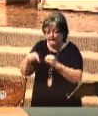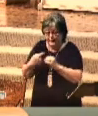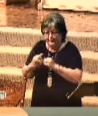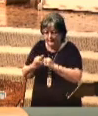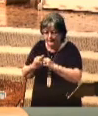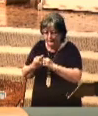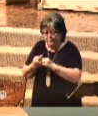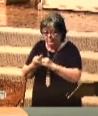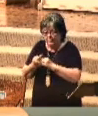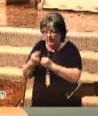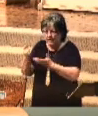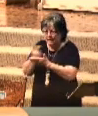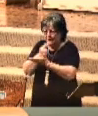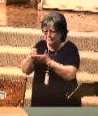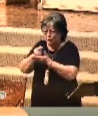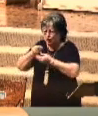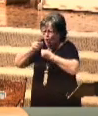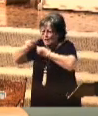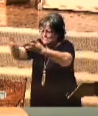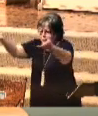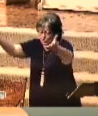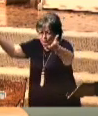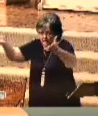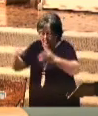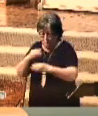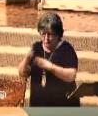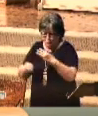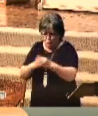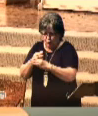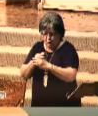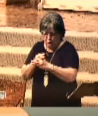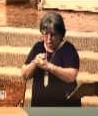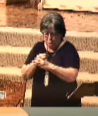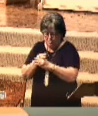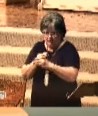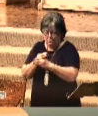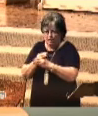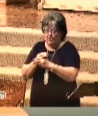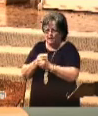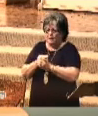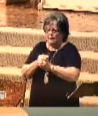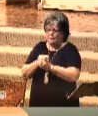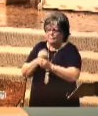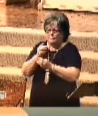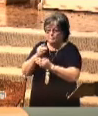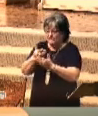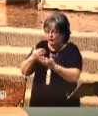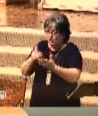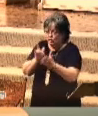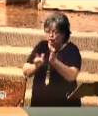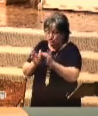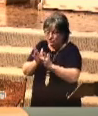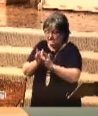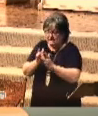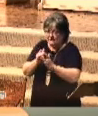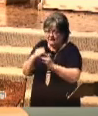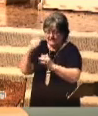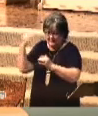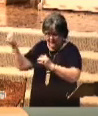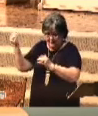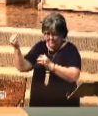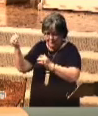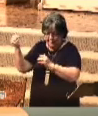the gospel around the world. And the commission that Jesus Christ, before He left, that He gave to us, that we're